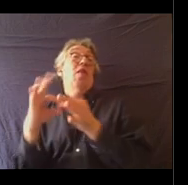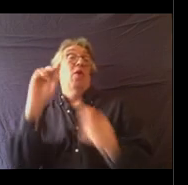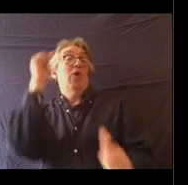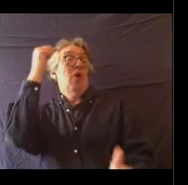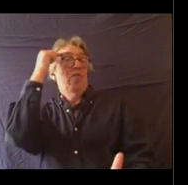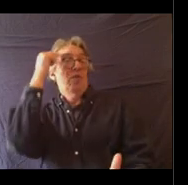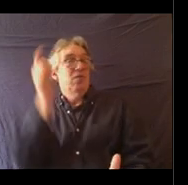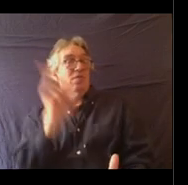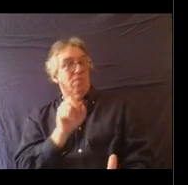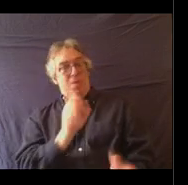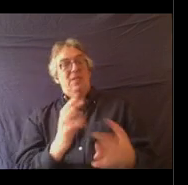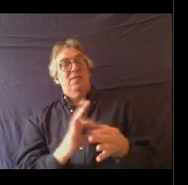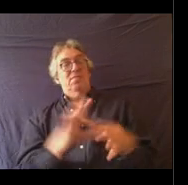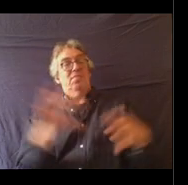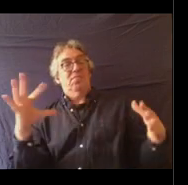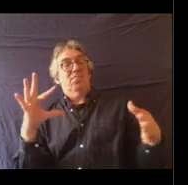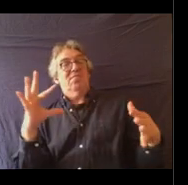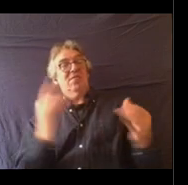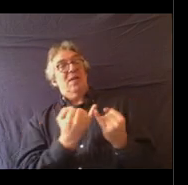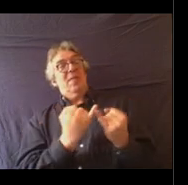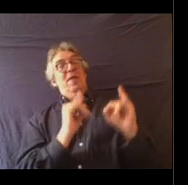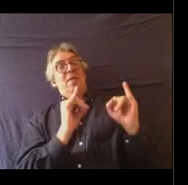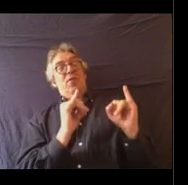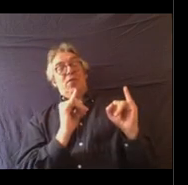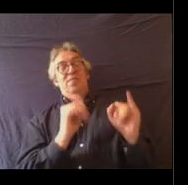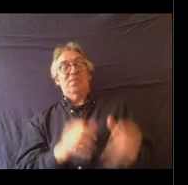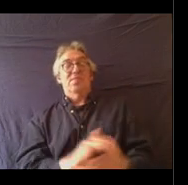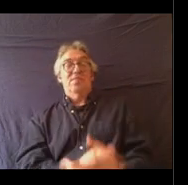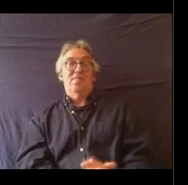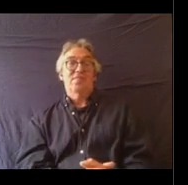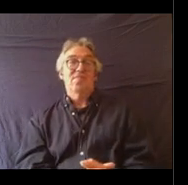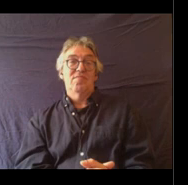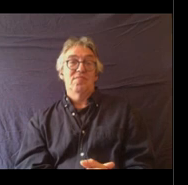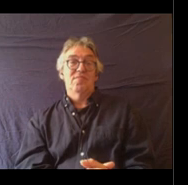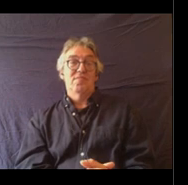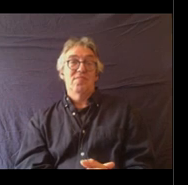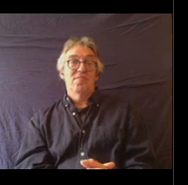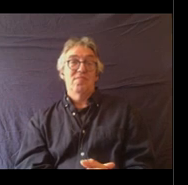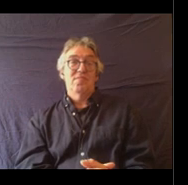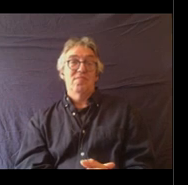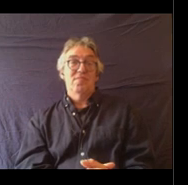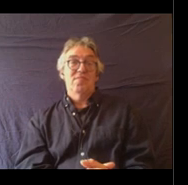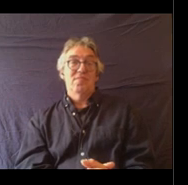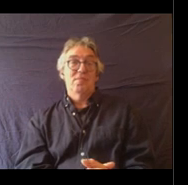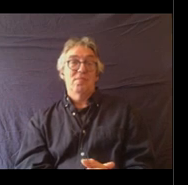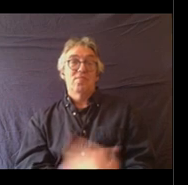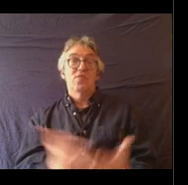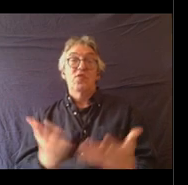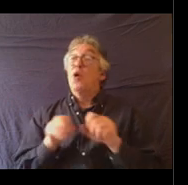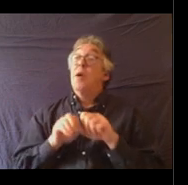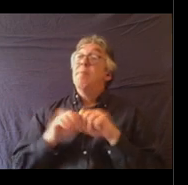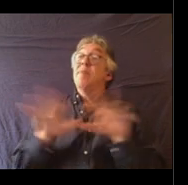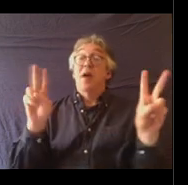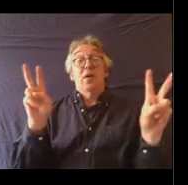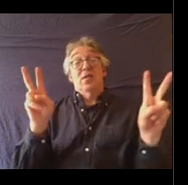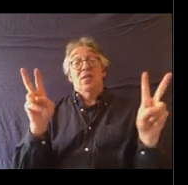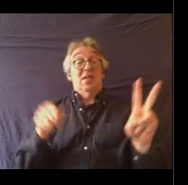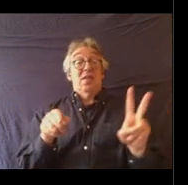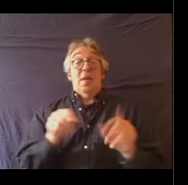So this has positive effects on the whole media landscape in terms of media freedom and